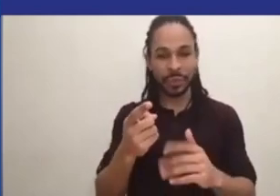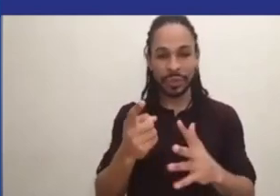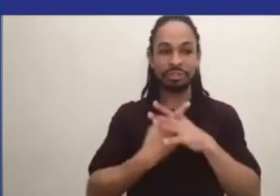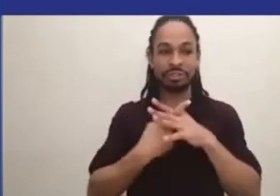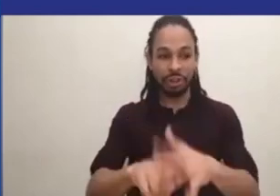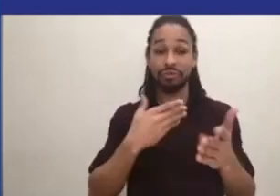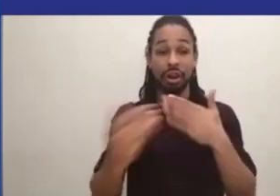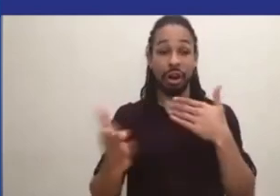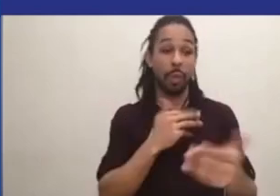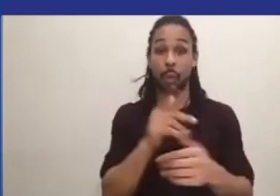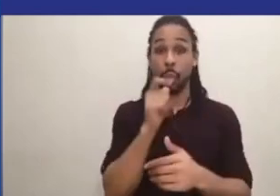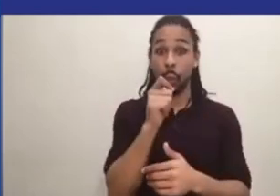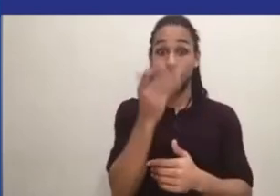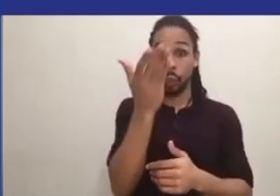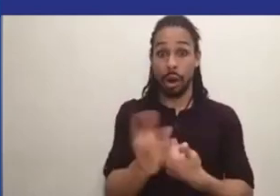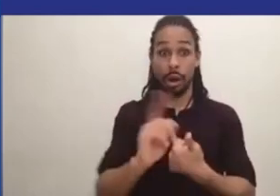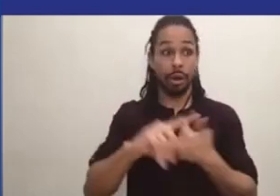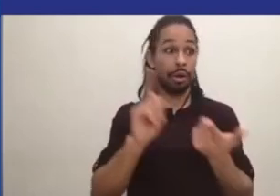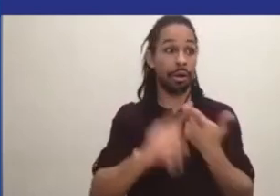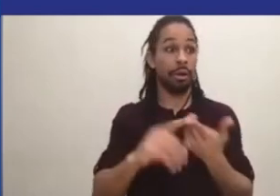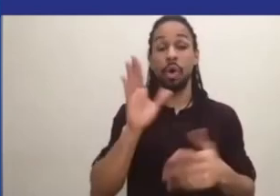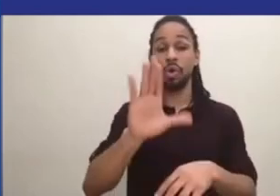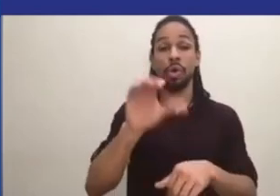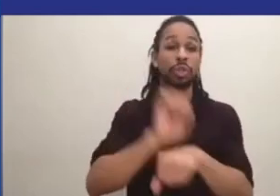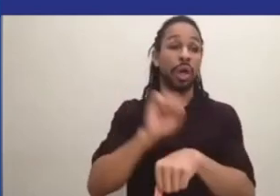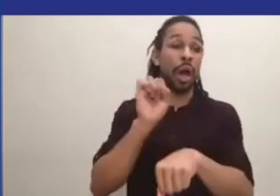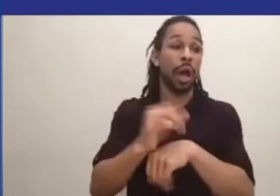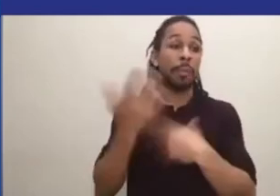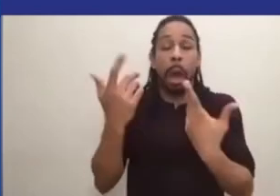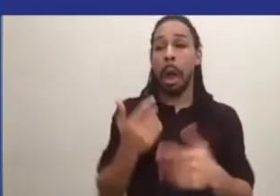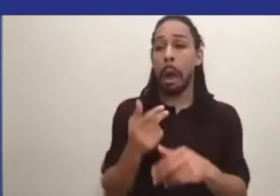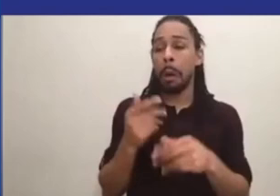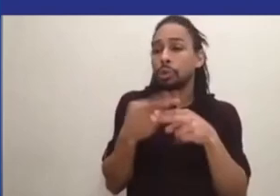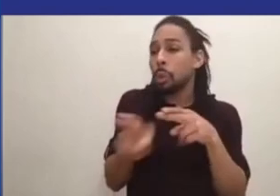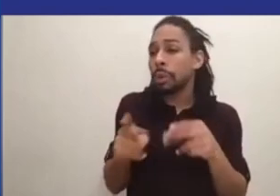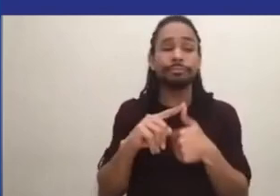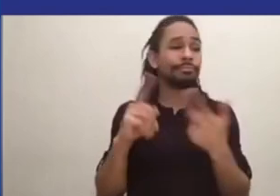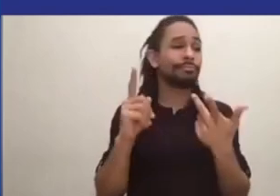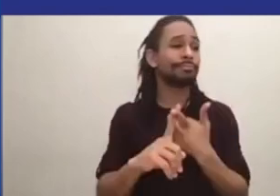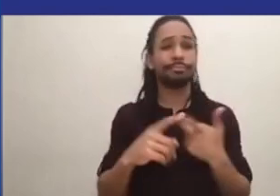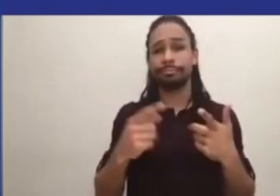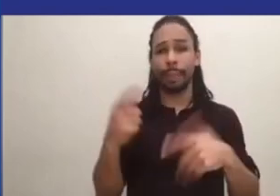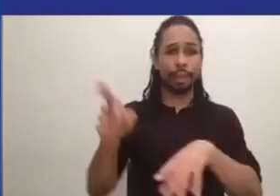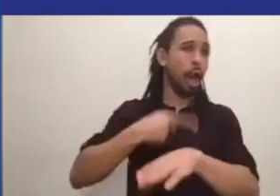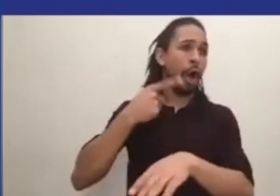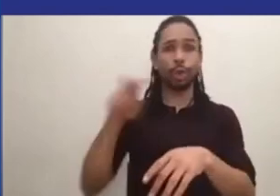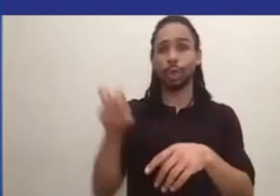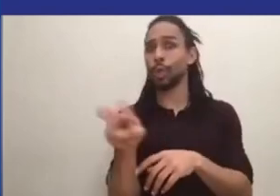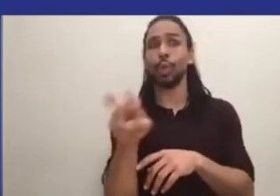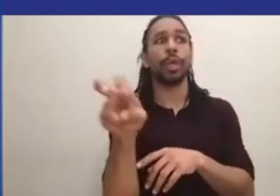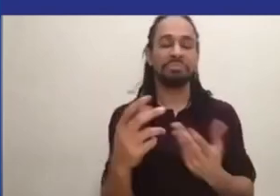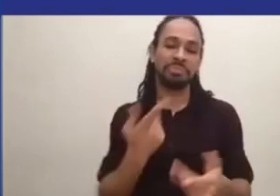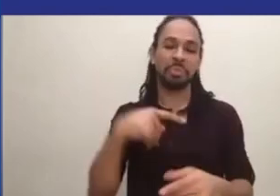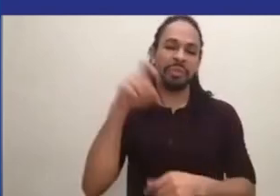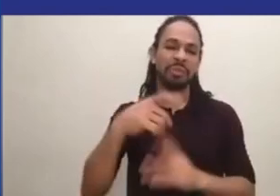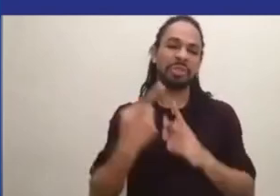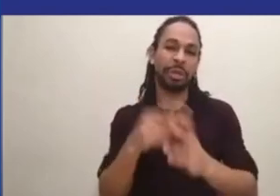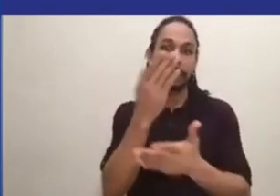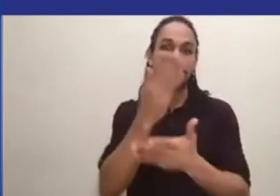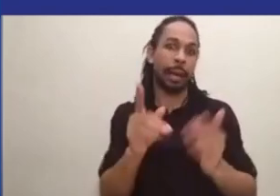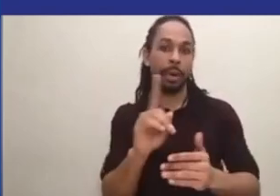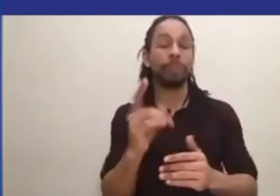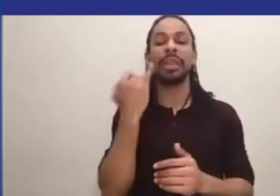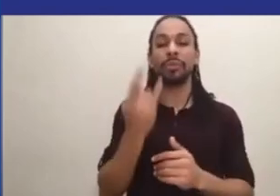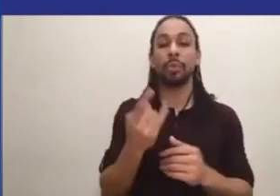are, regardless of how little the job is, regardless of how big the job is, we all have to start somewhere. And if you put the right foot